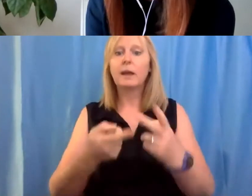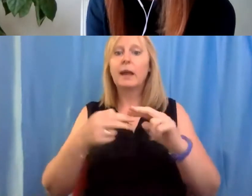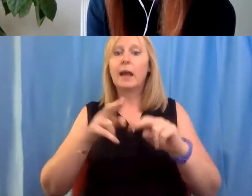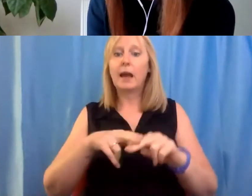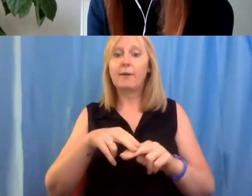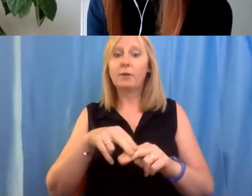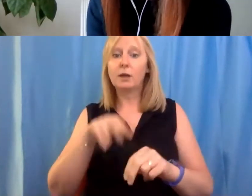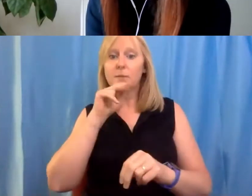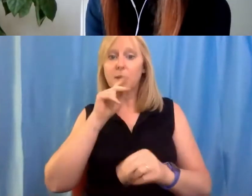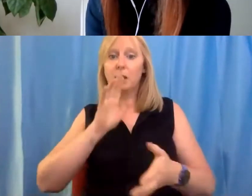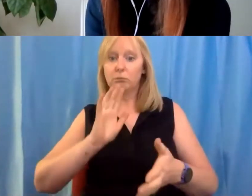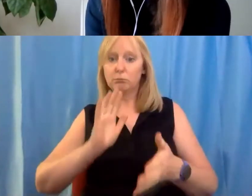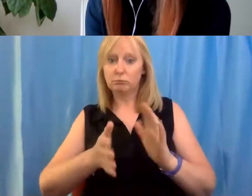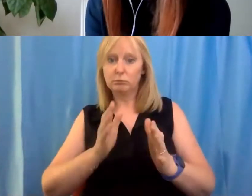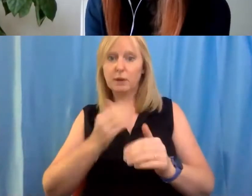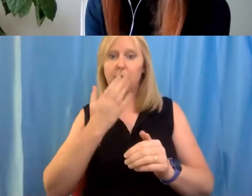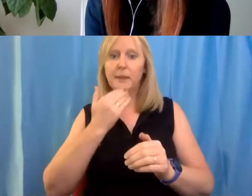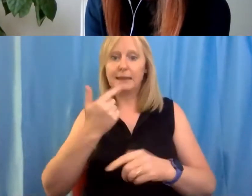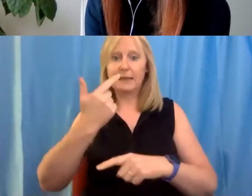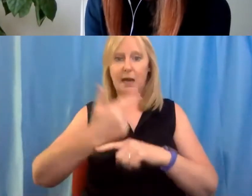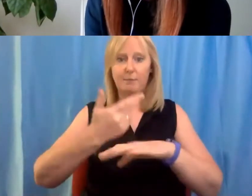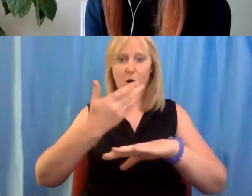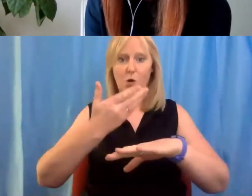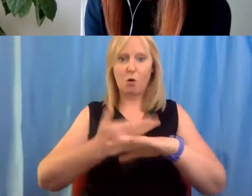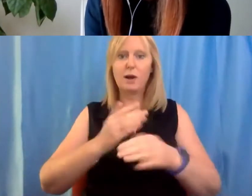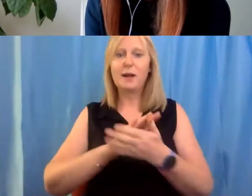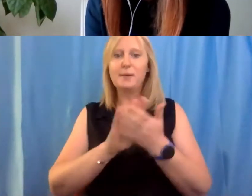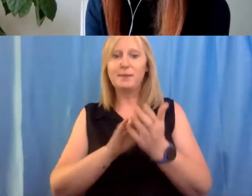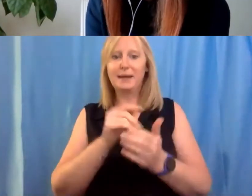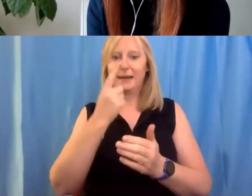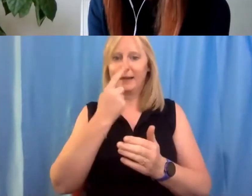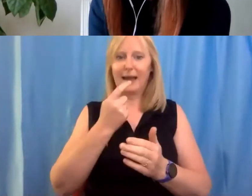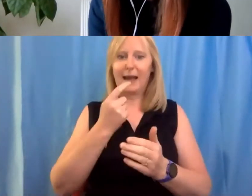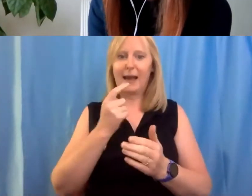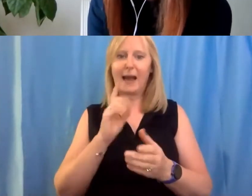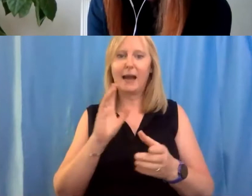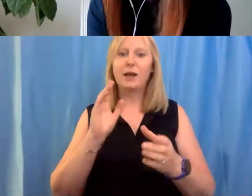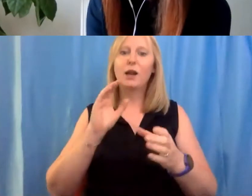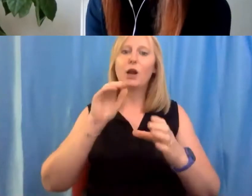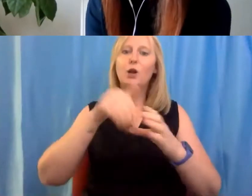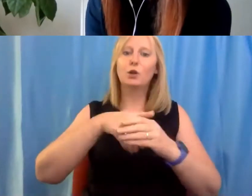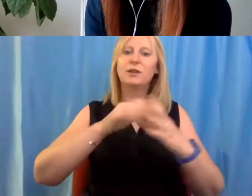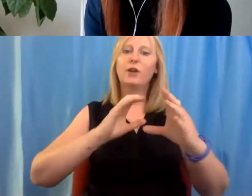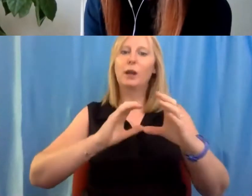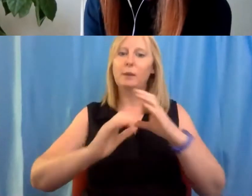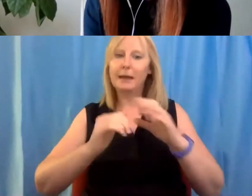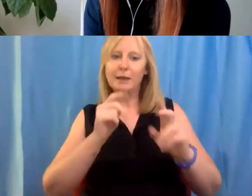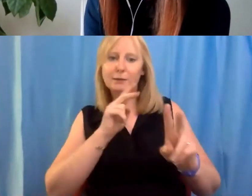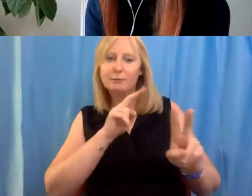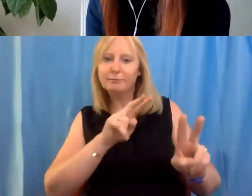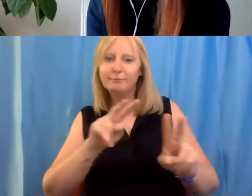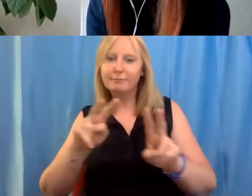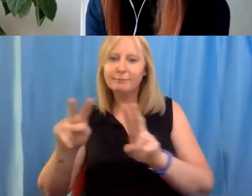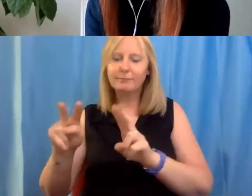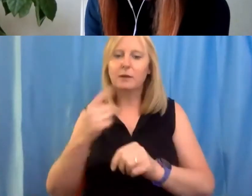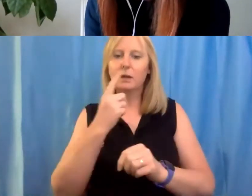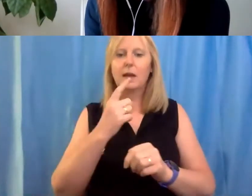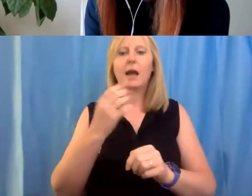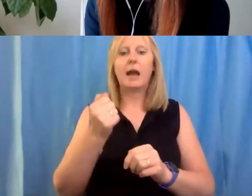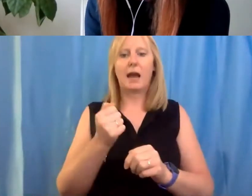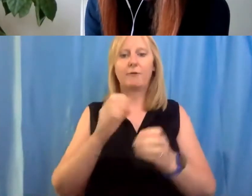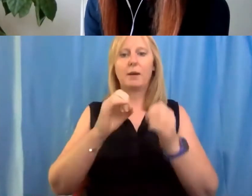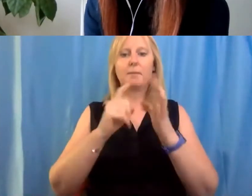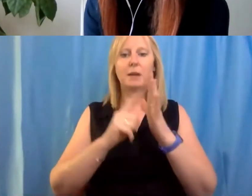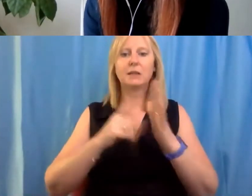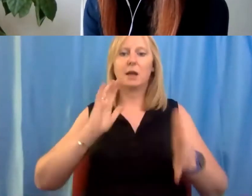have your camera on, as this helps us in terms of inclusive communication. We do have some BSL users with